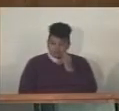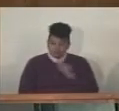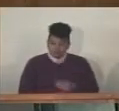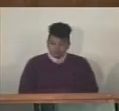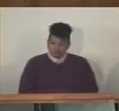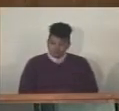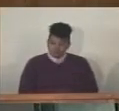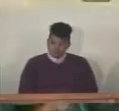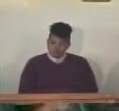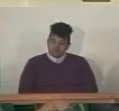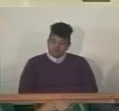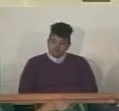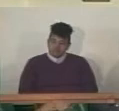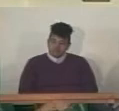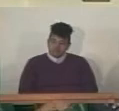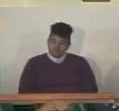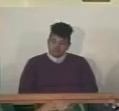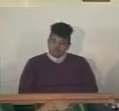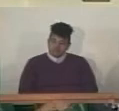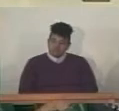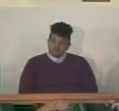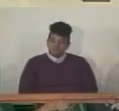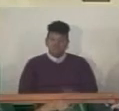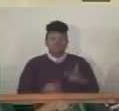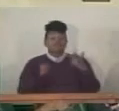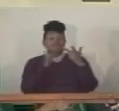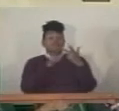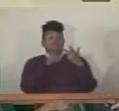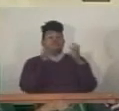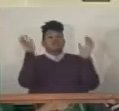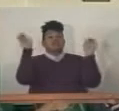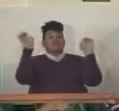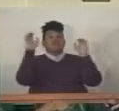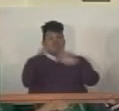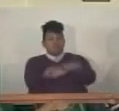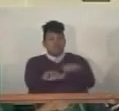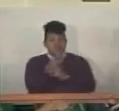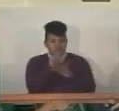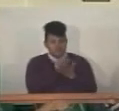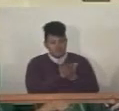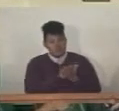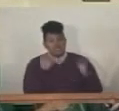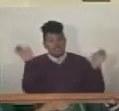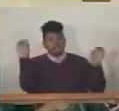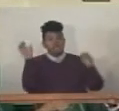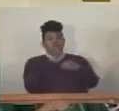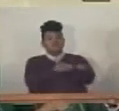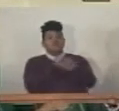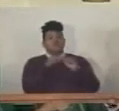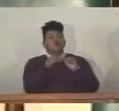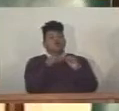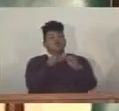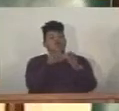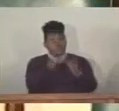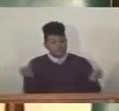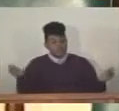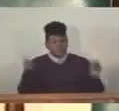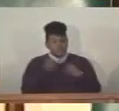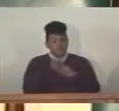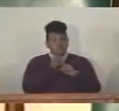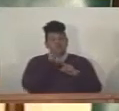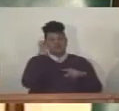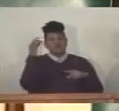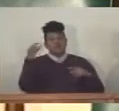an issue there. 3. The Emergency Powers Act. The Emergency Powers Continuation Resolution